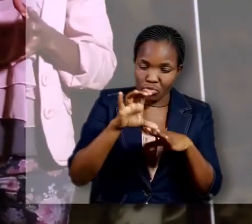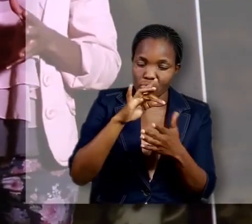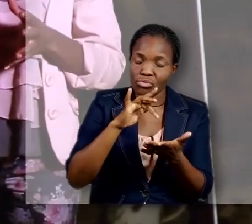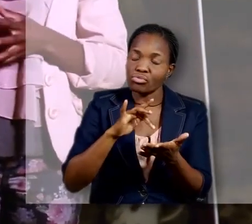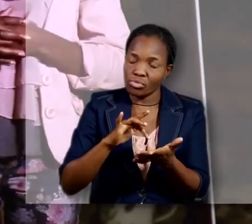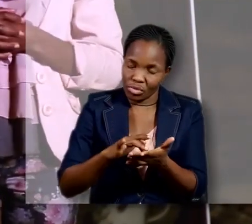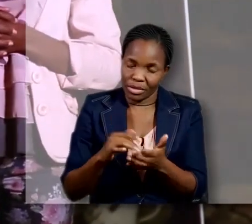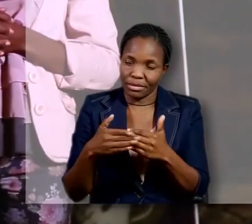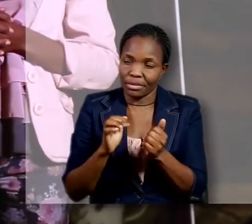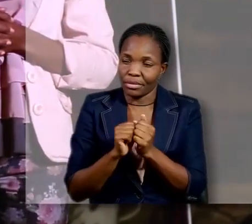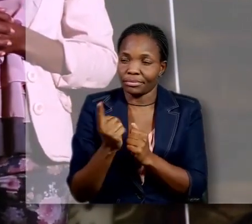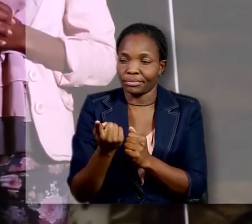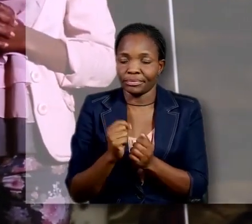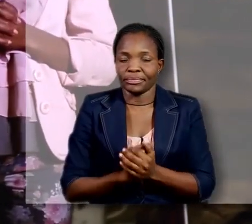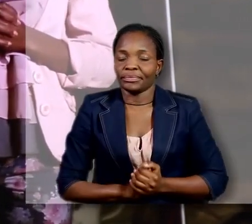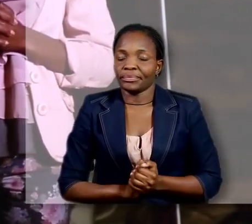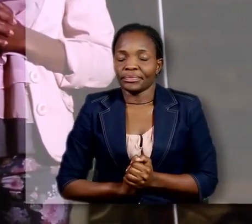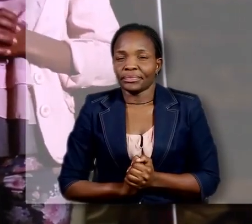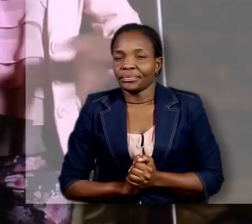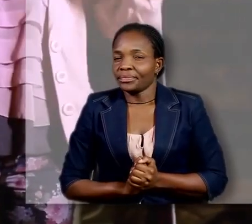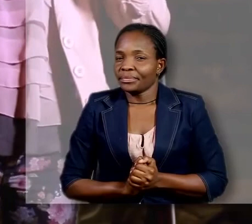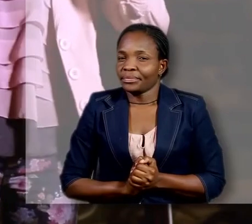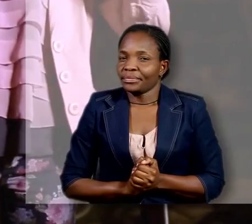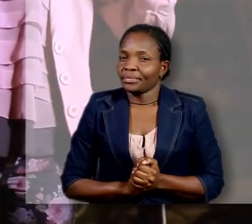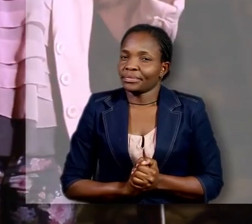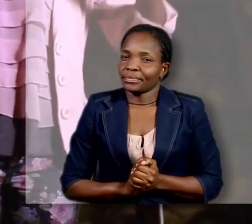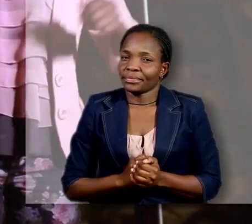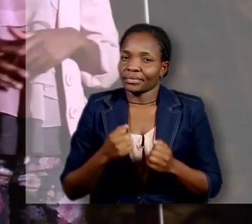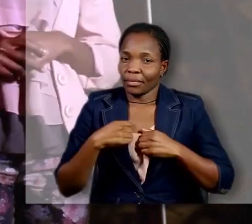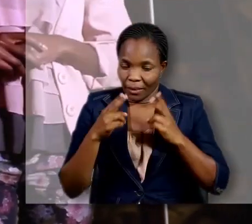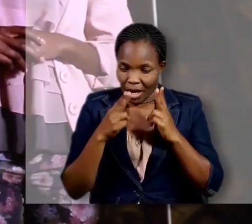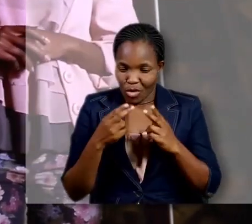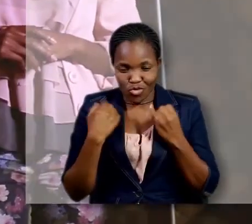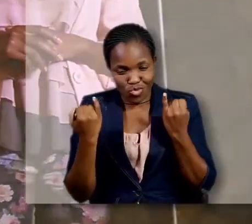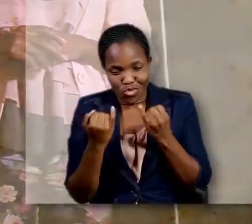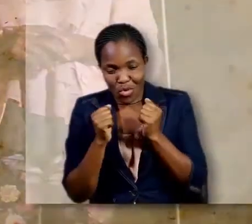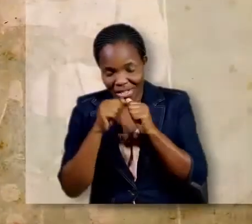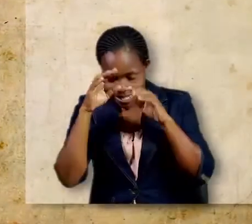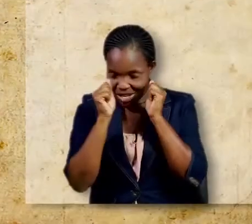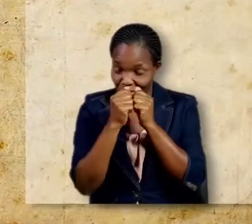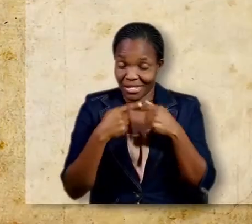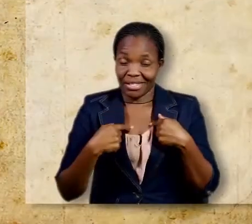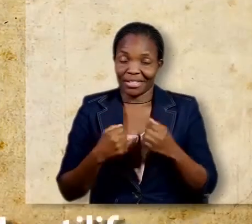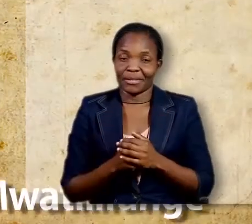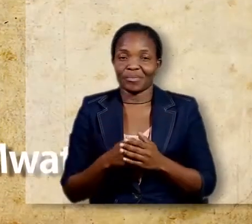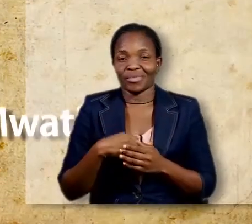you enjoyed watching and learning with us. See you soon again. Bye-bye.